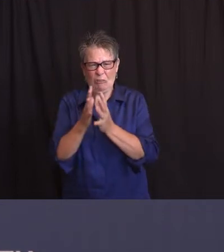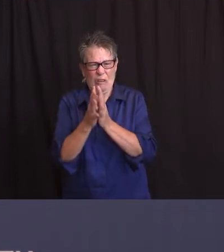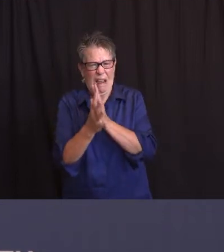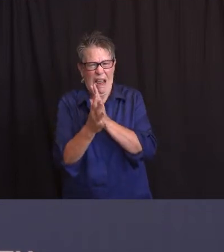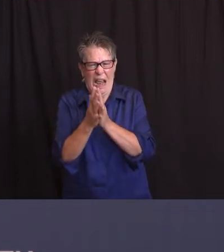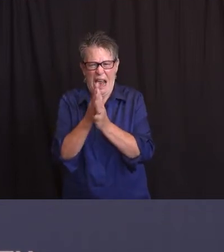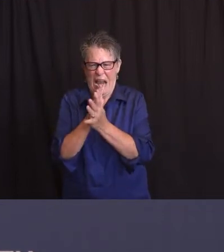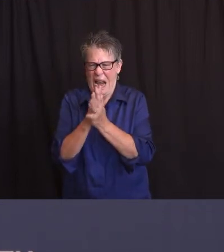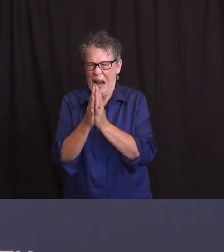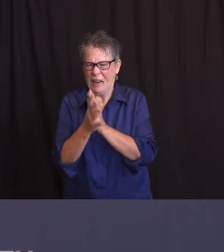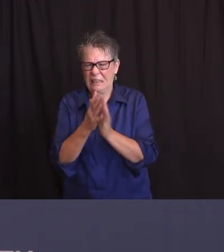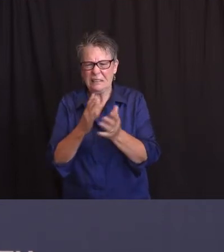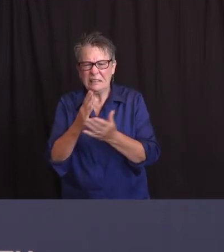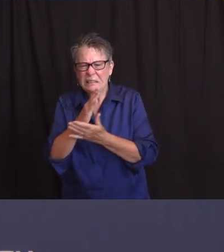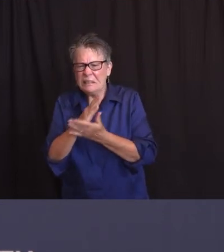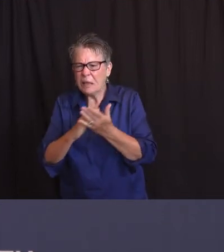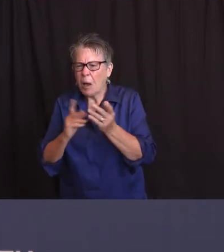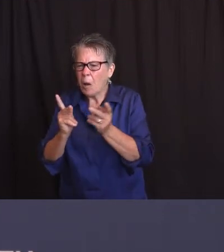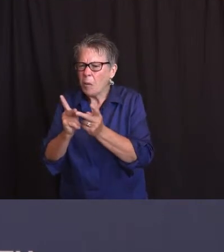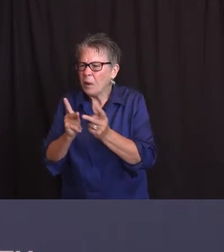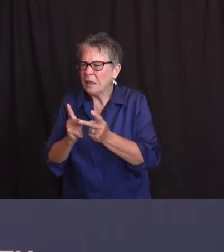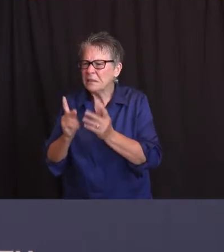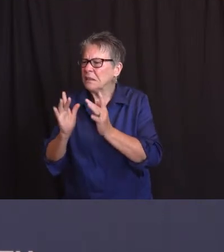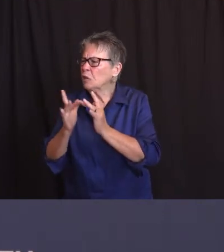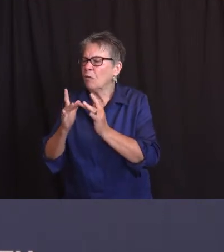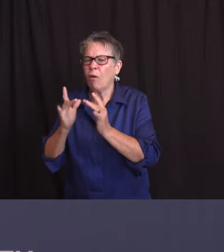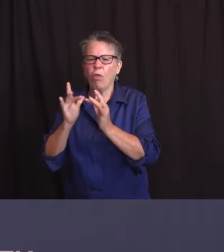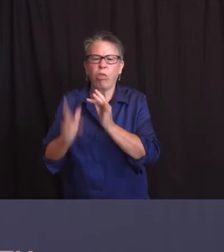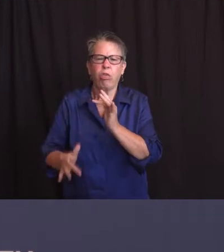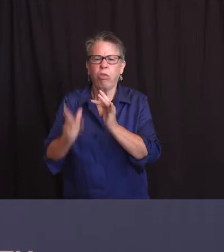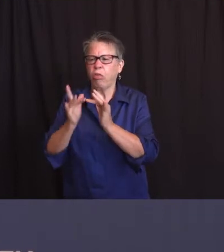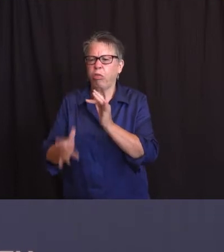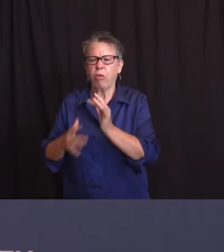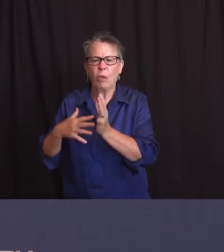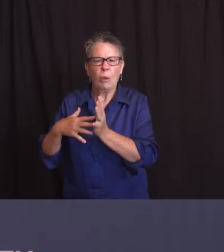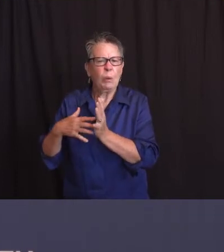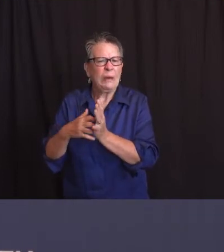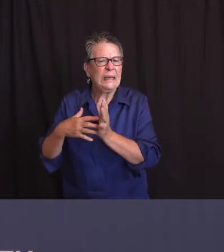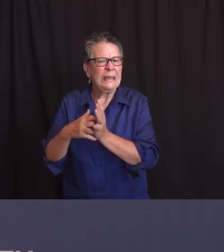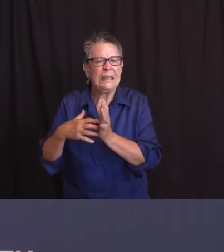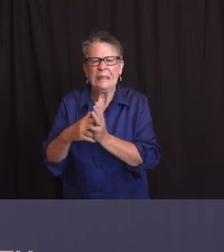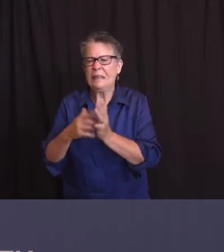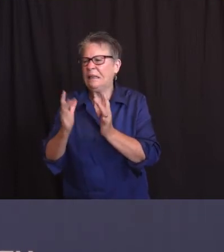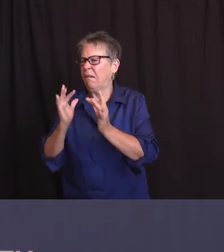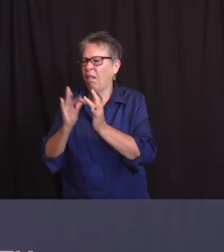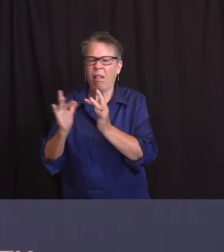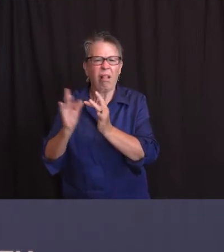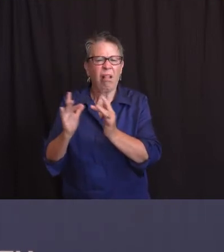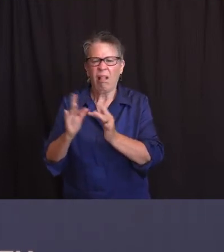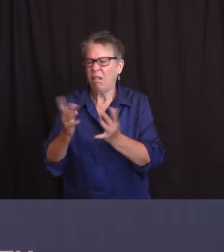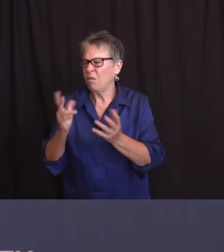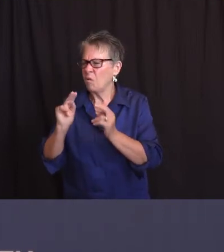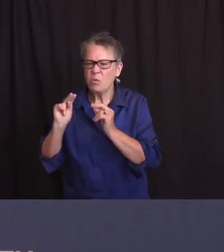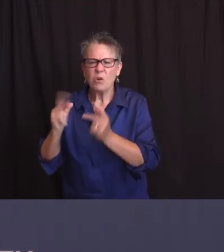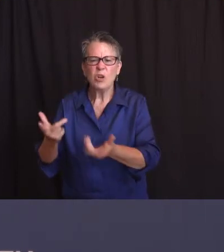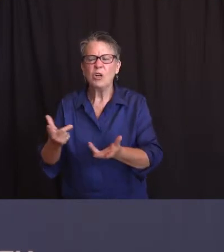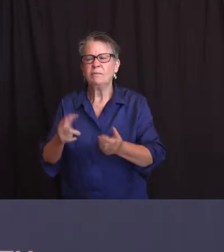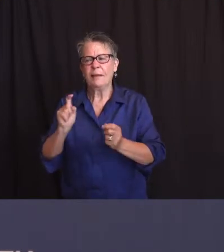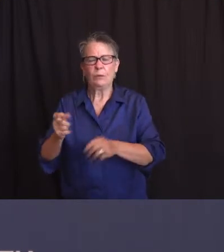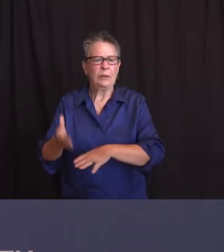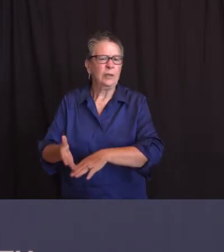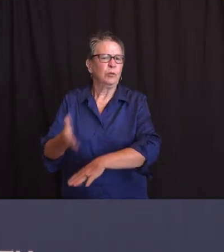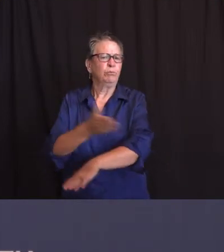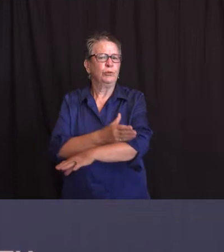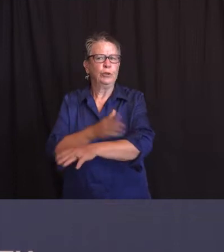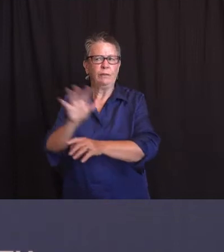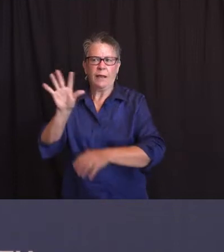unacceptable or even unavailable. So conceptually, that's something that we like a lot, and we'll stay on it. I have